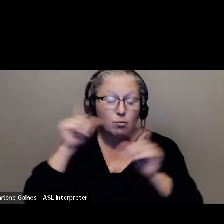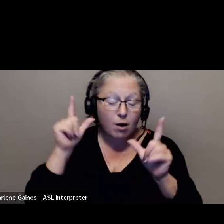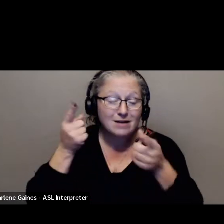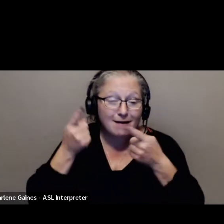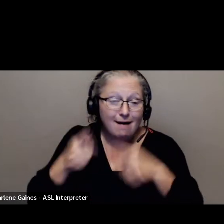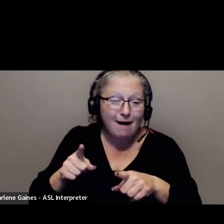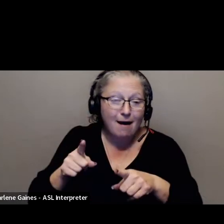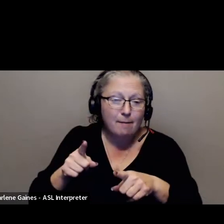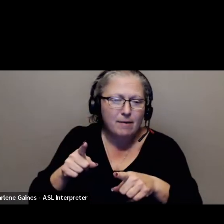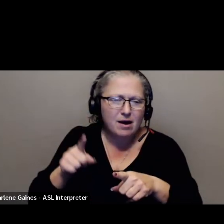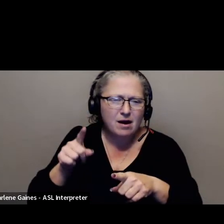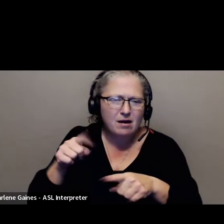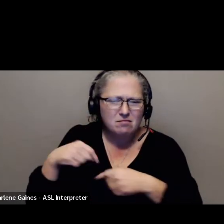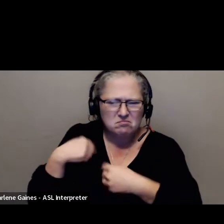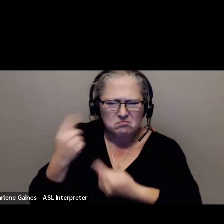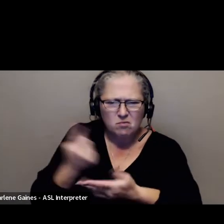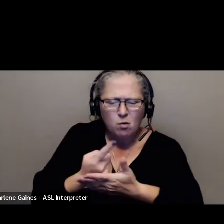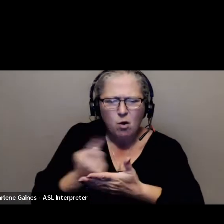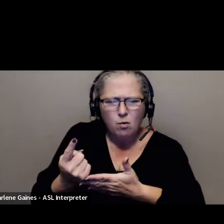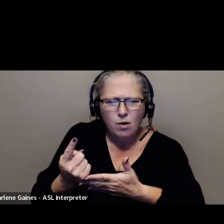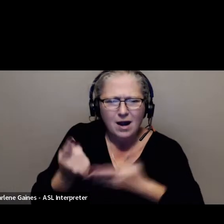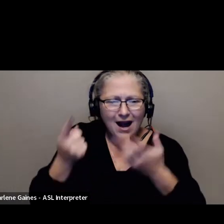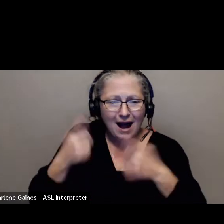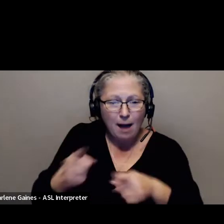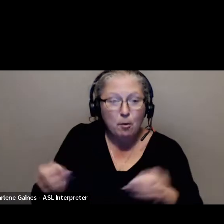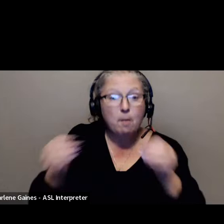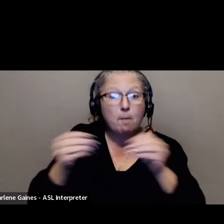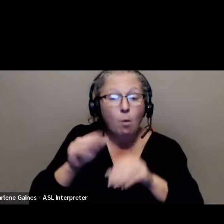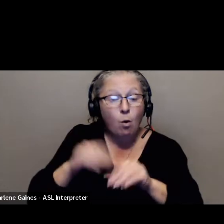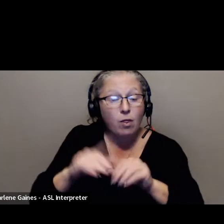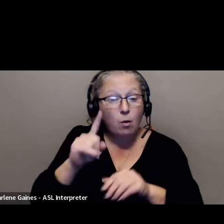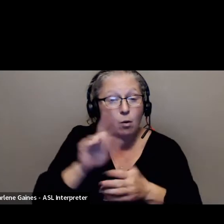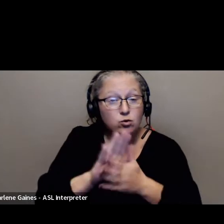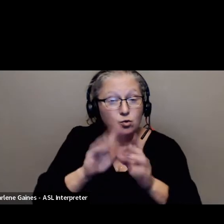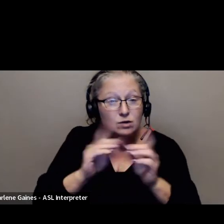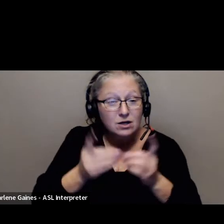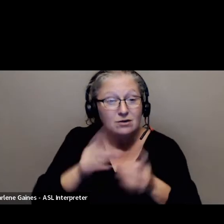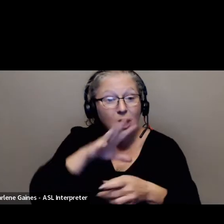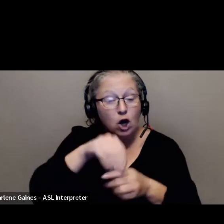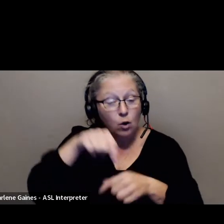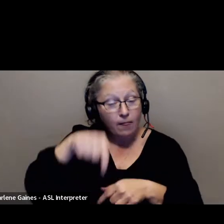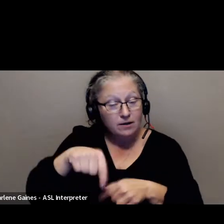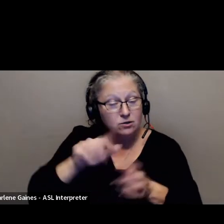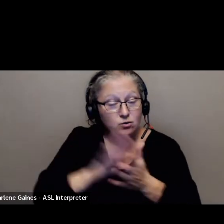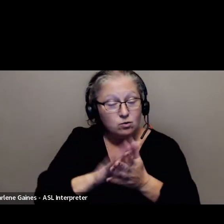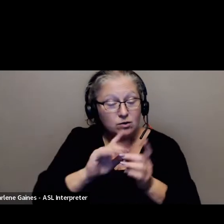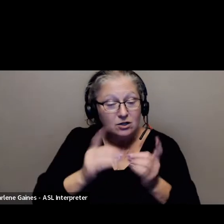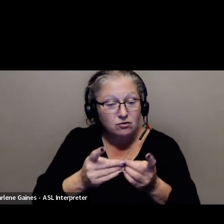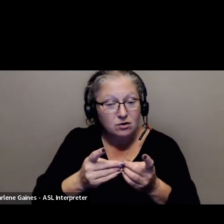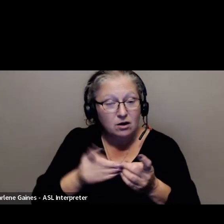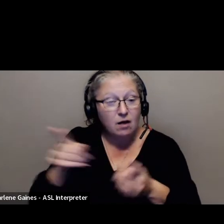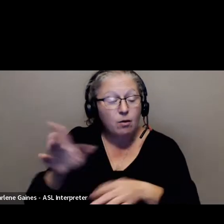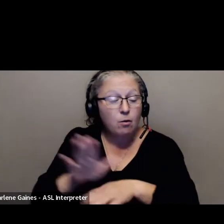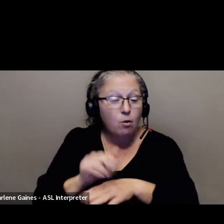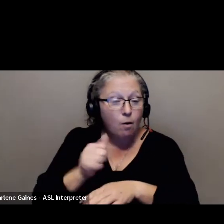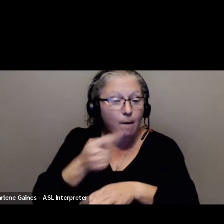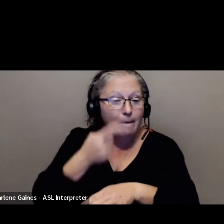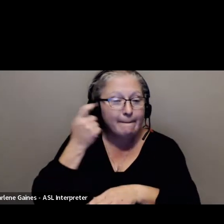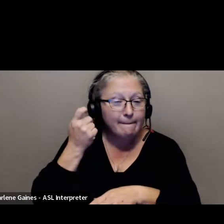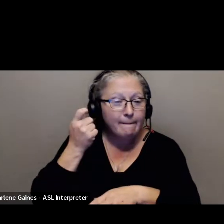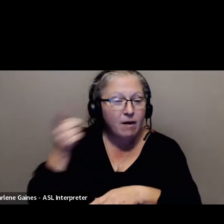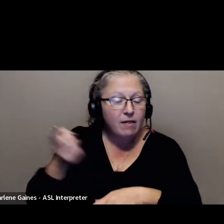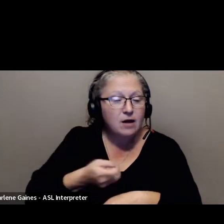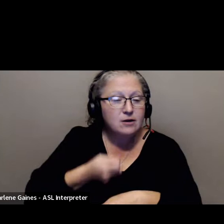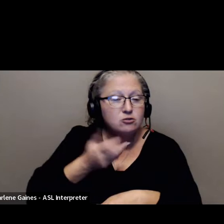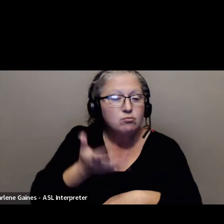the span of the last week, and it happened in more than one school district, including this one. They were called because they